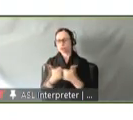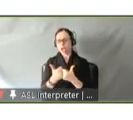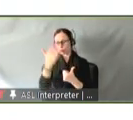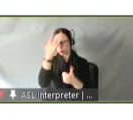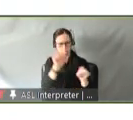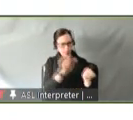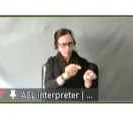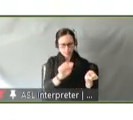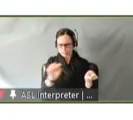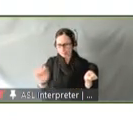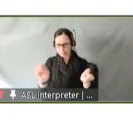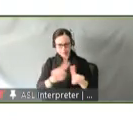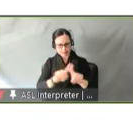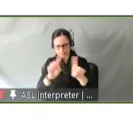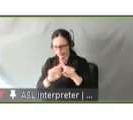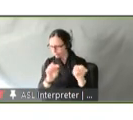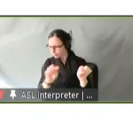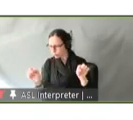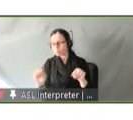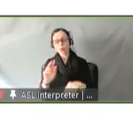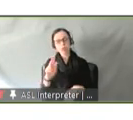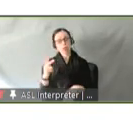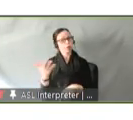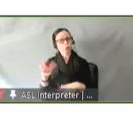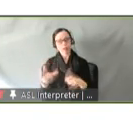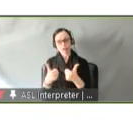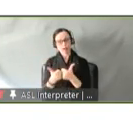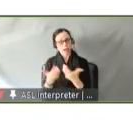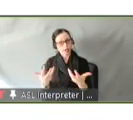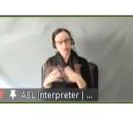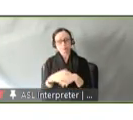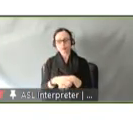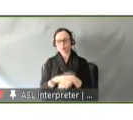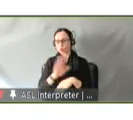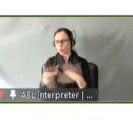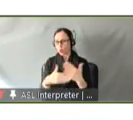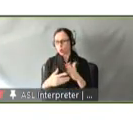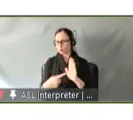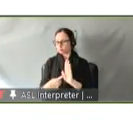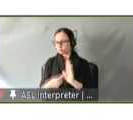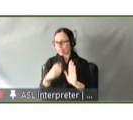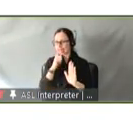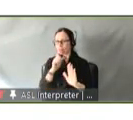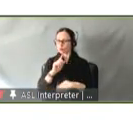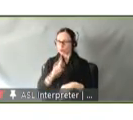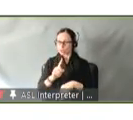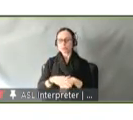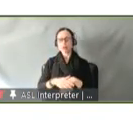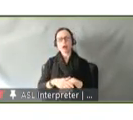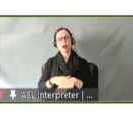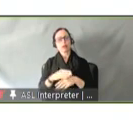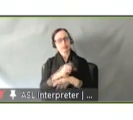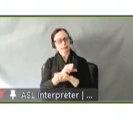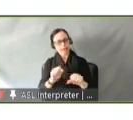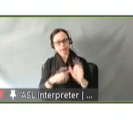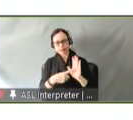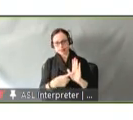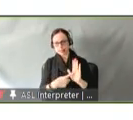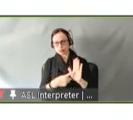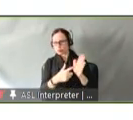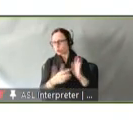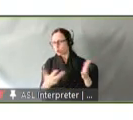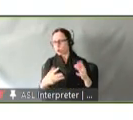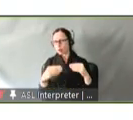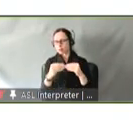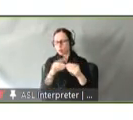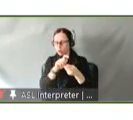things. Third, we have a challenge explaining that all signals are not real. Safety signals always require further